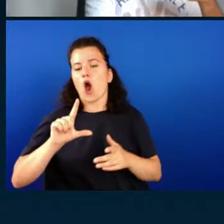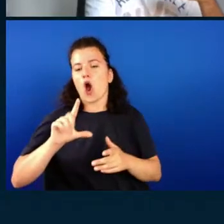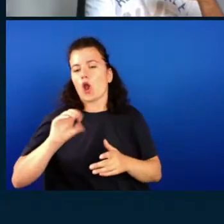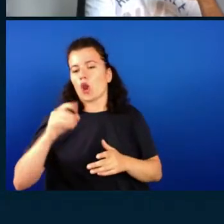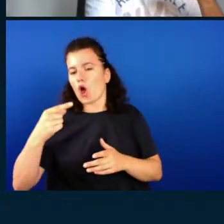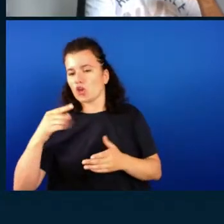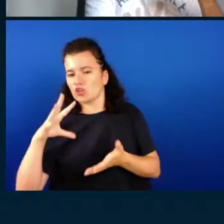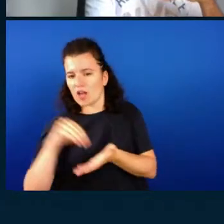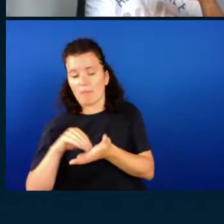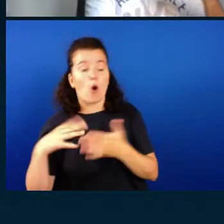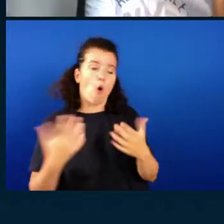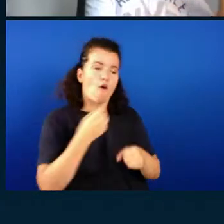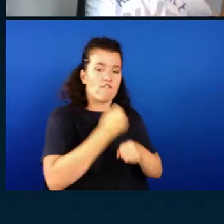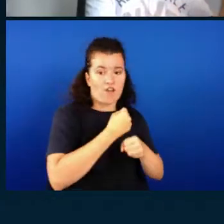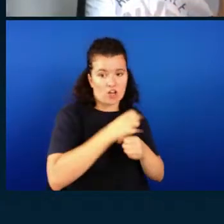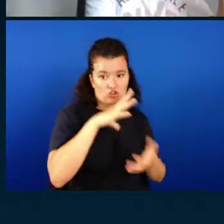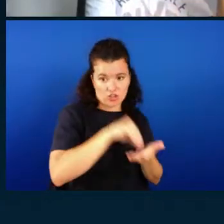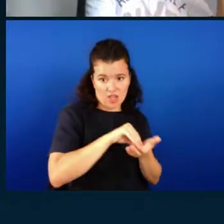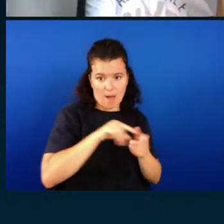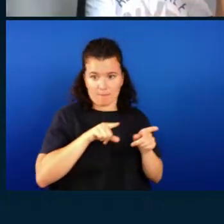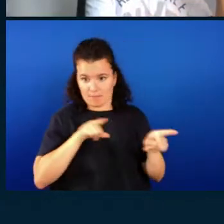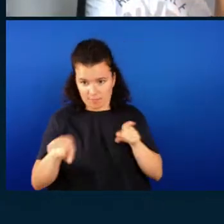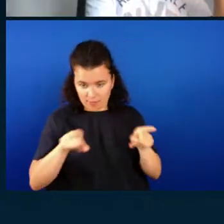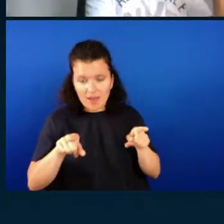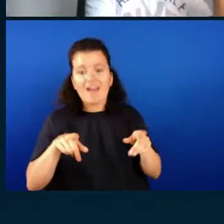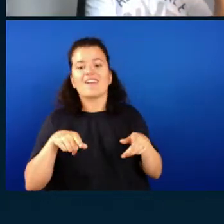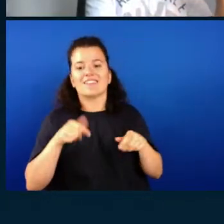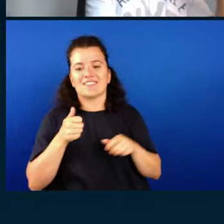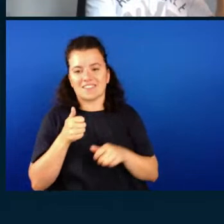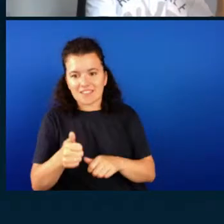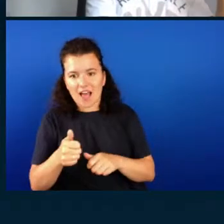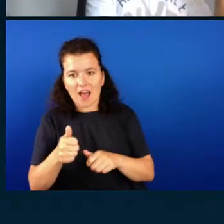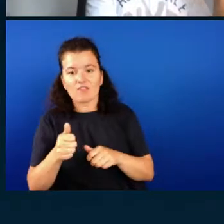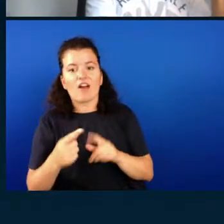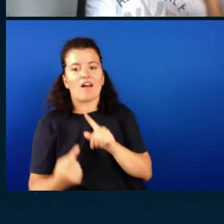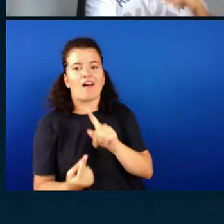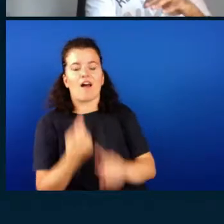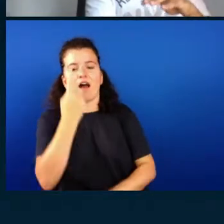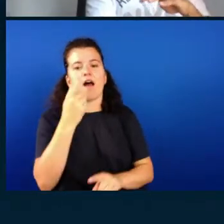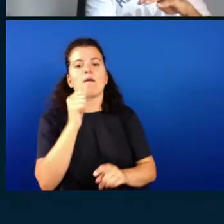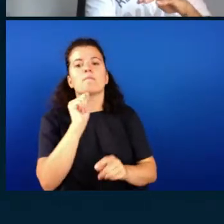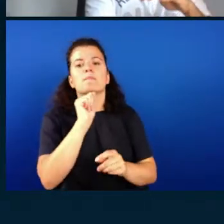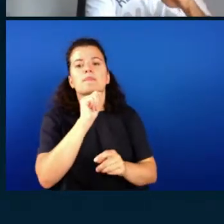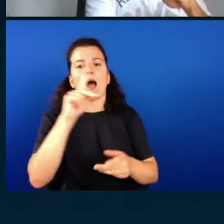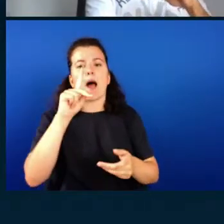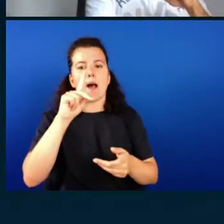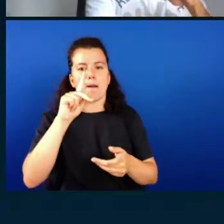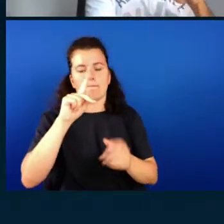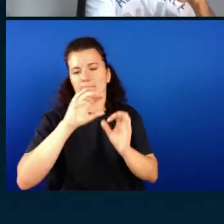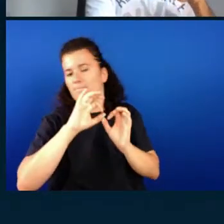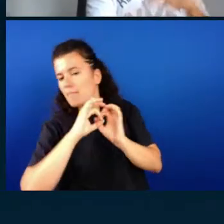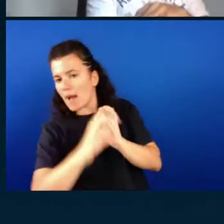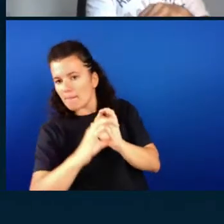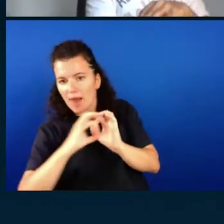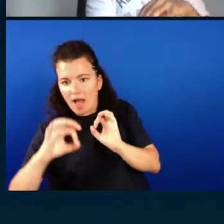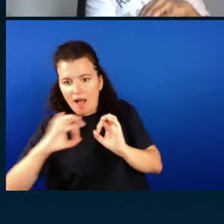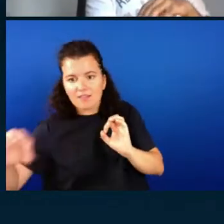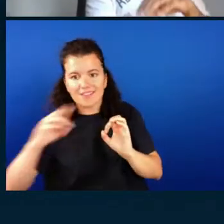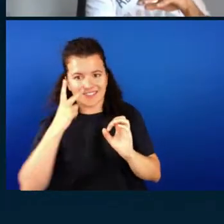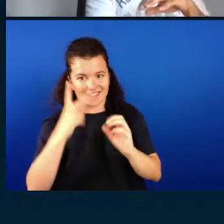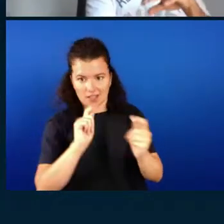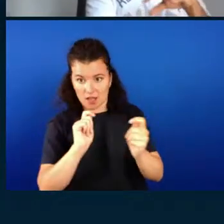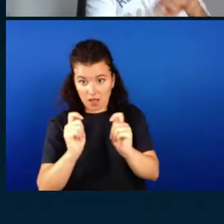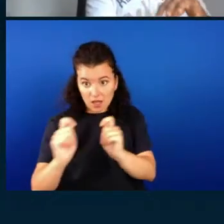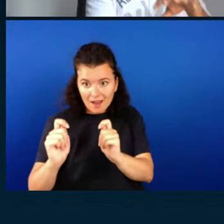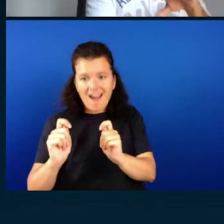app to trigger the infra pipeline from Azure and reinstate the configuration, making